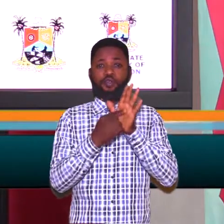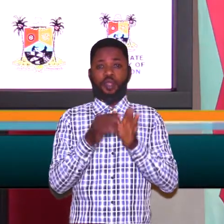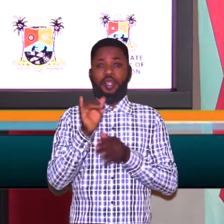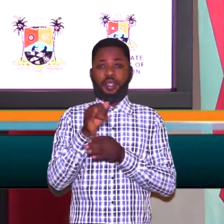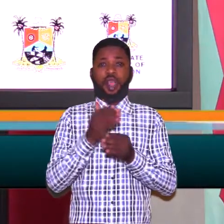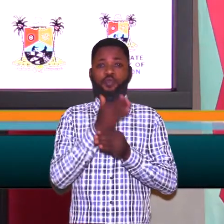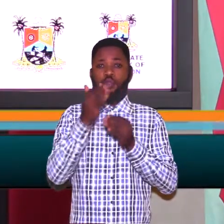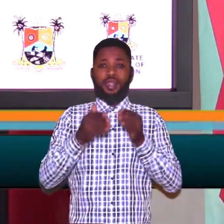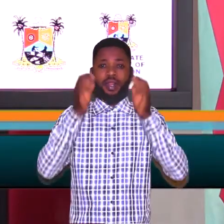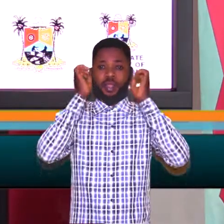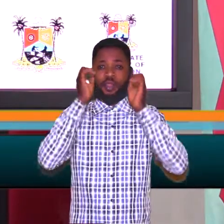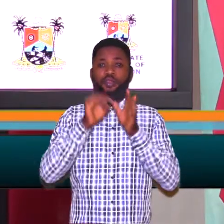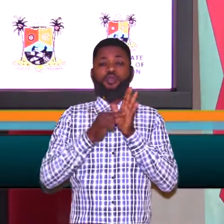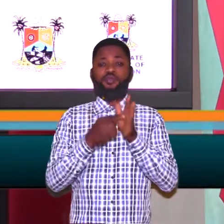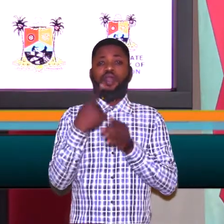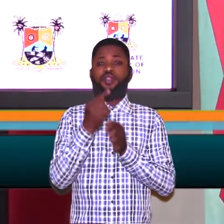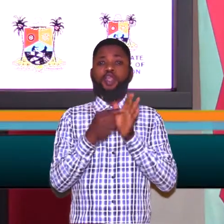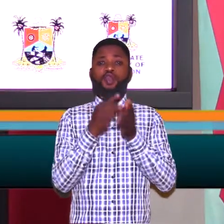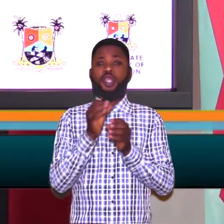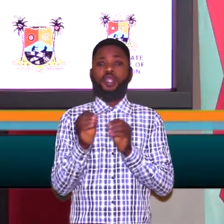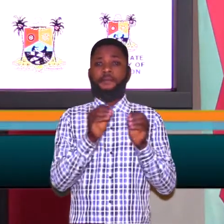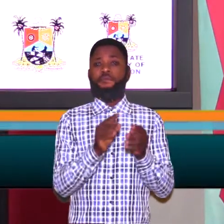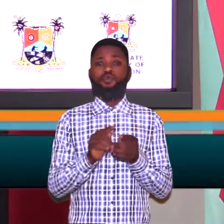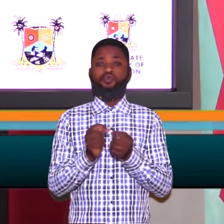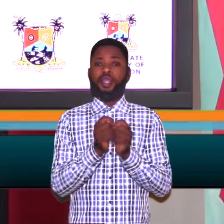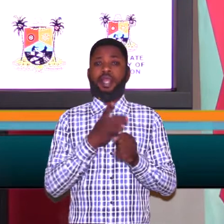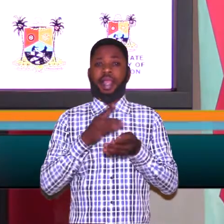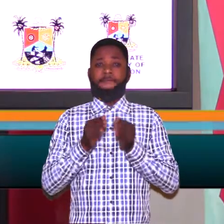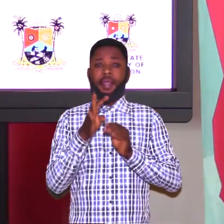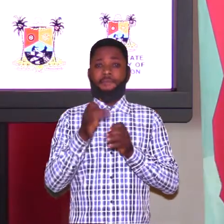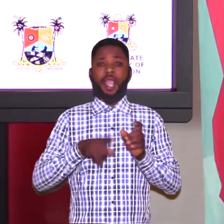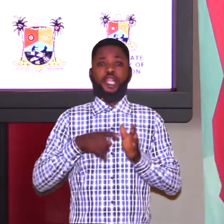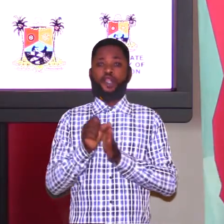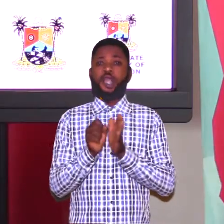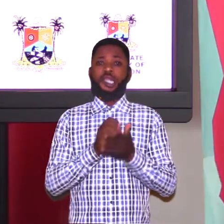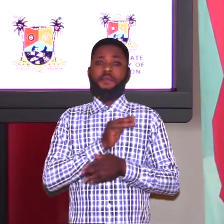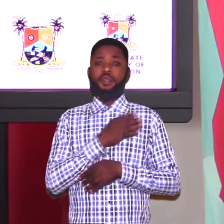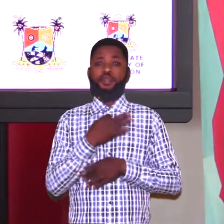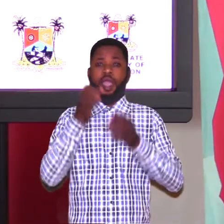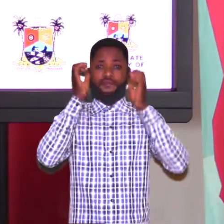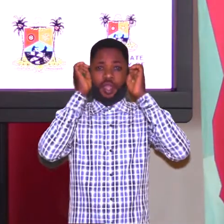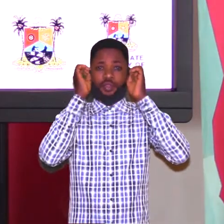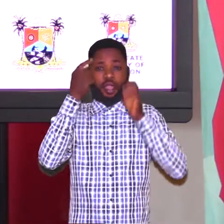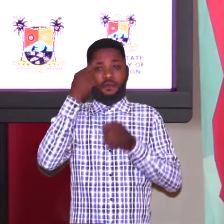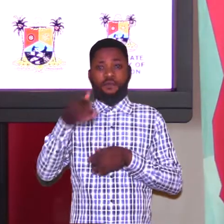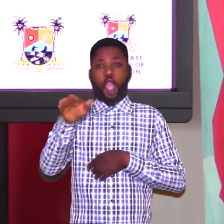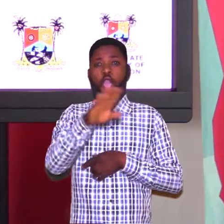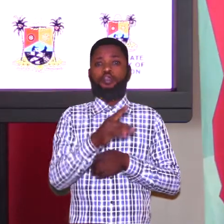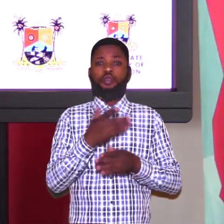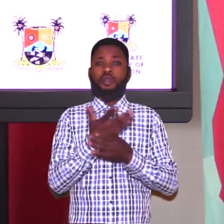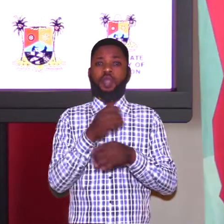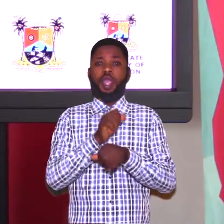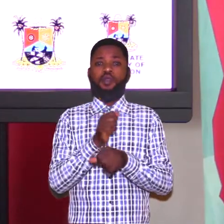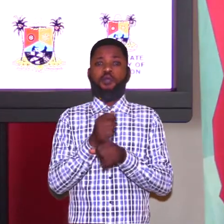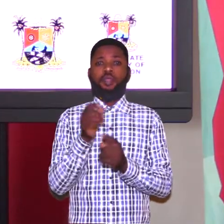Show. Yes, Total Education Show. The show is put together and packaged by the Lagos State Ministry of Education for your co